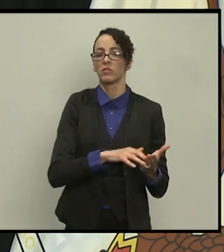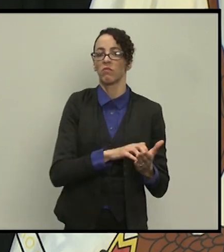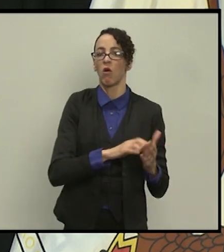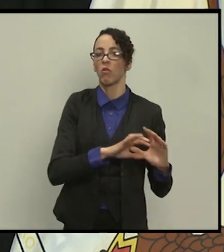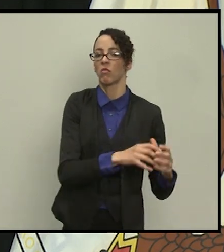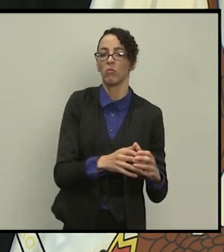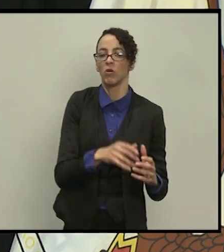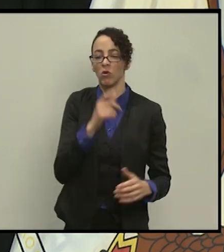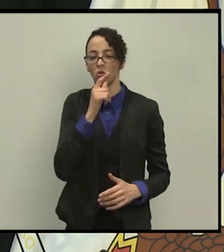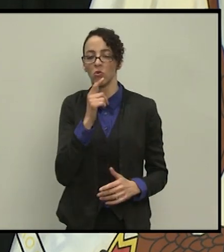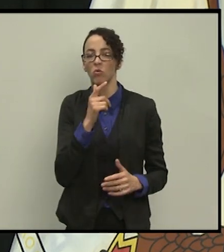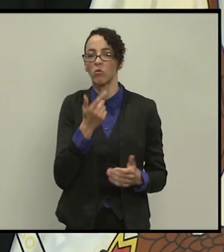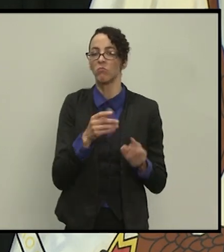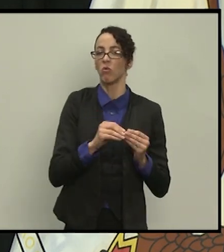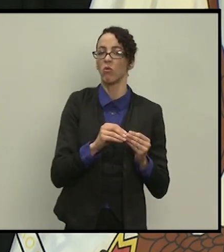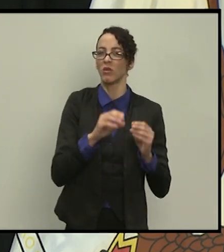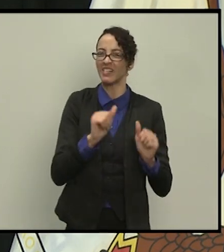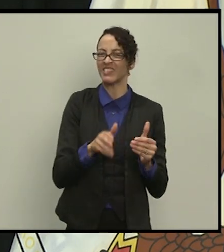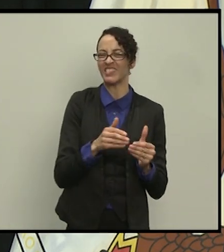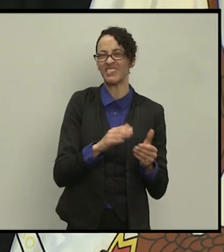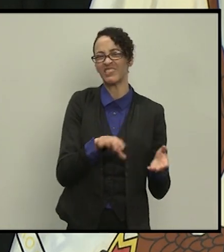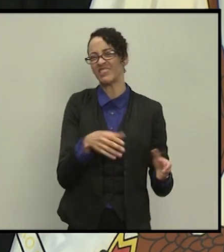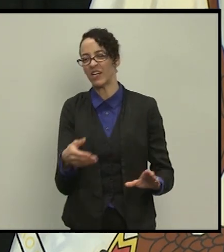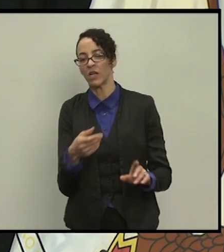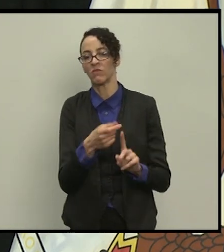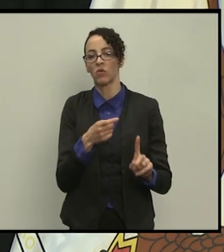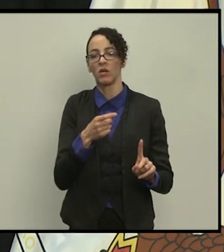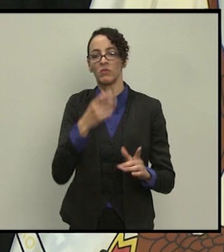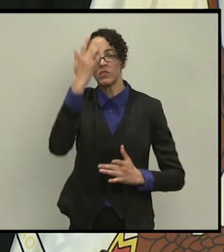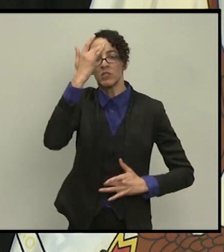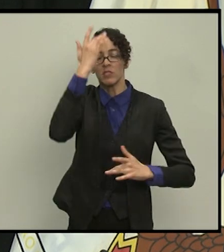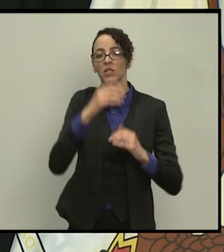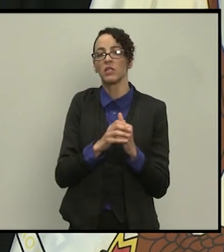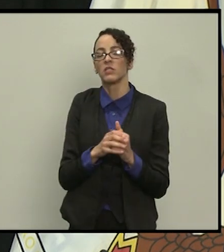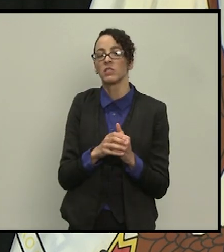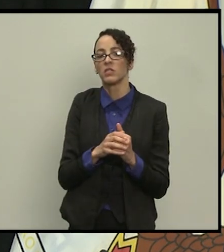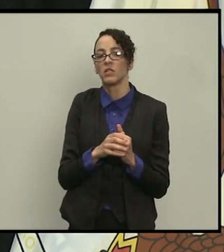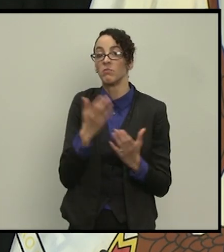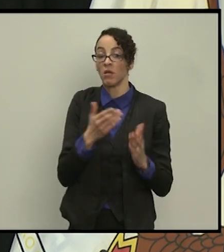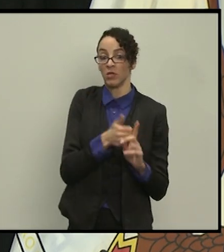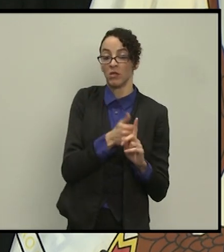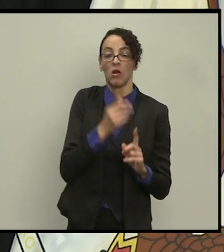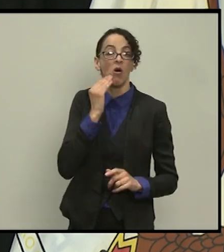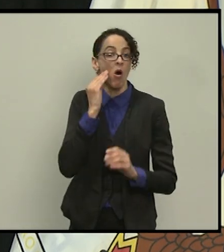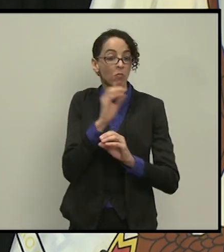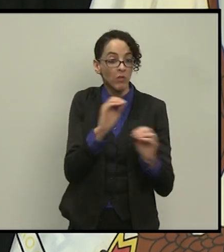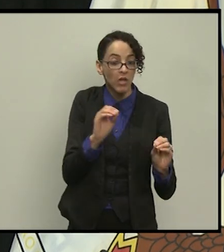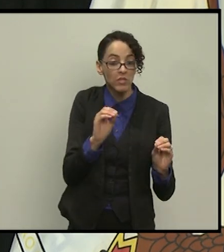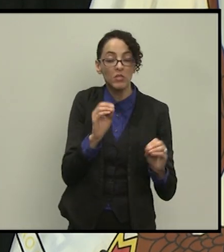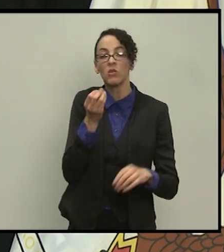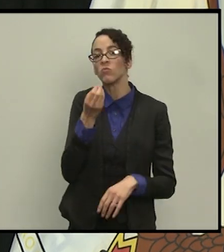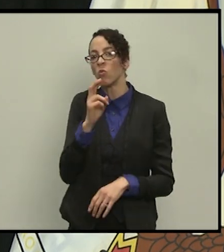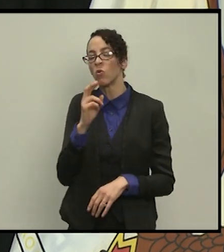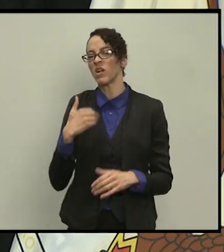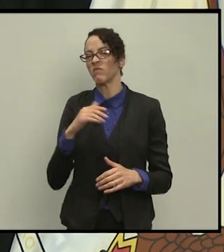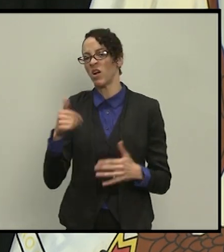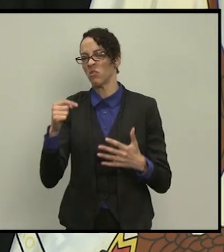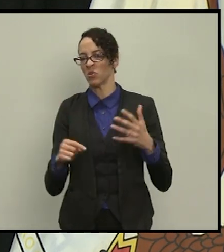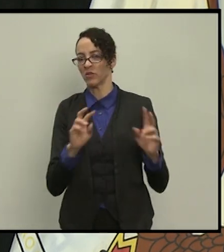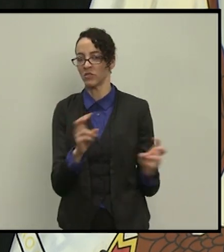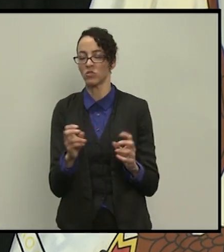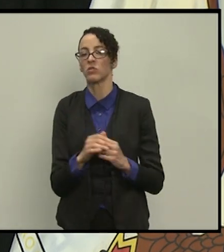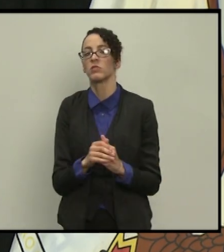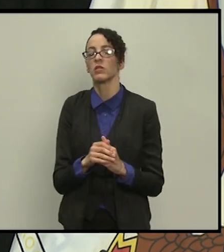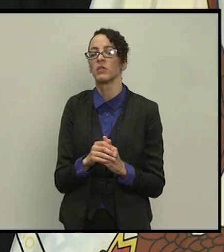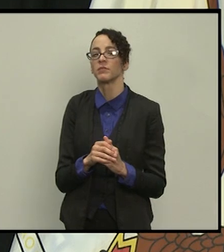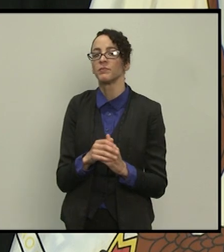housed or whether they are experiencing homelessness. Thank you. And from David Horowitz again, as a follow-up, have staff and residents